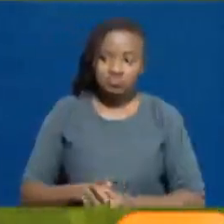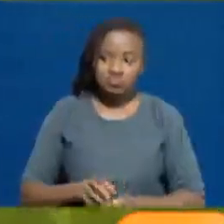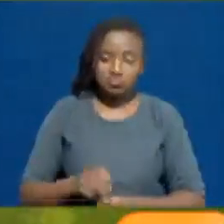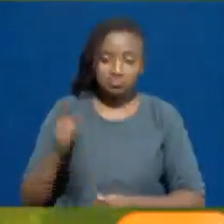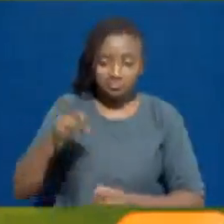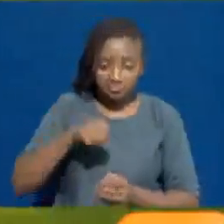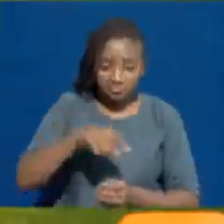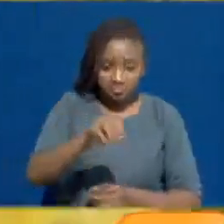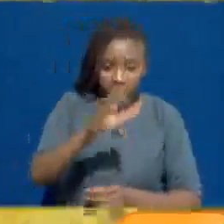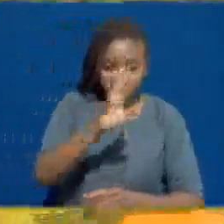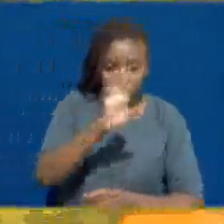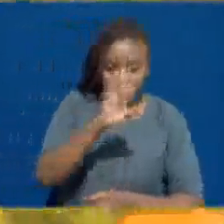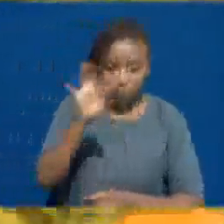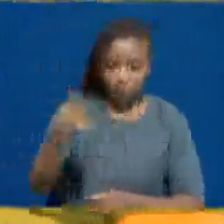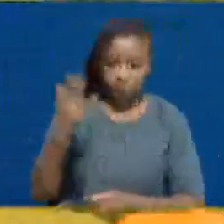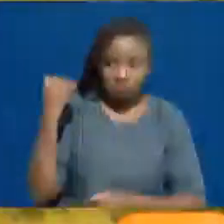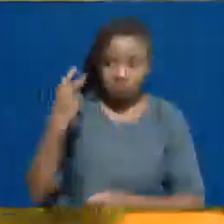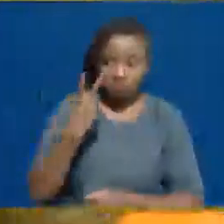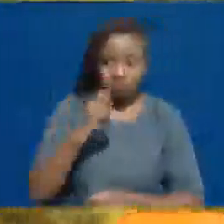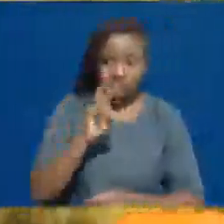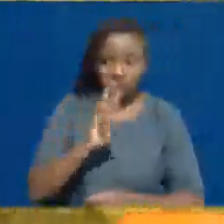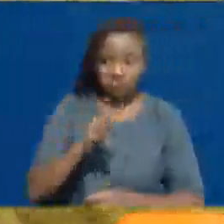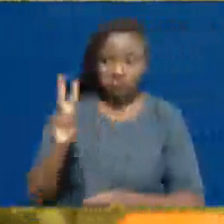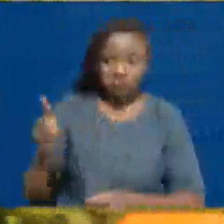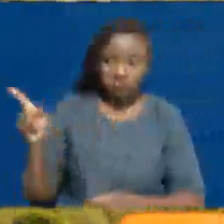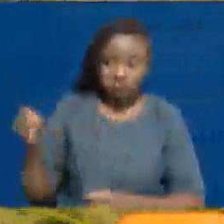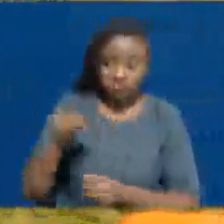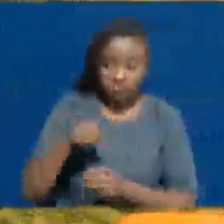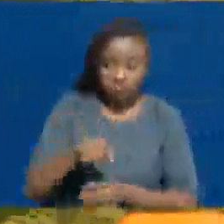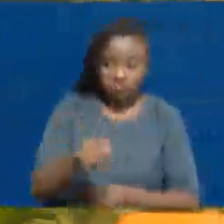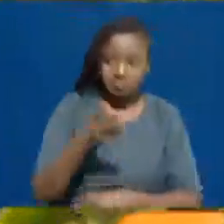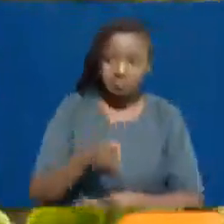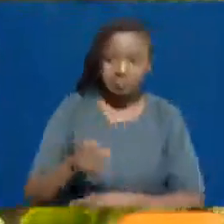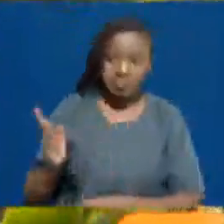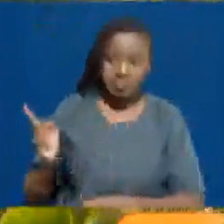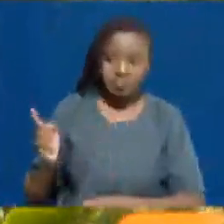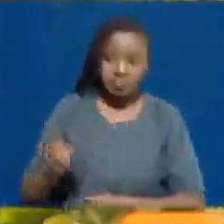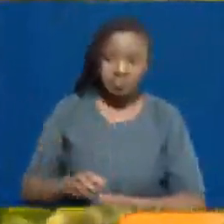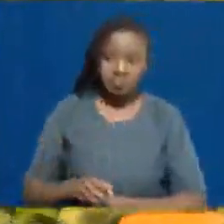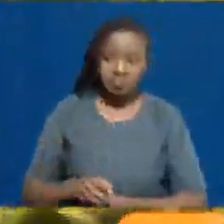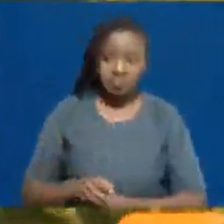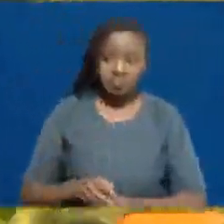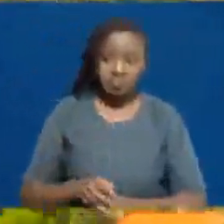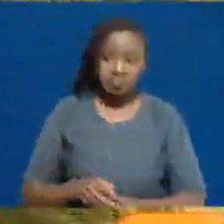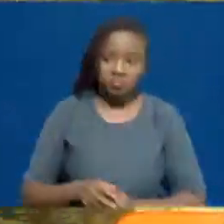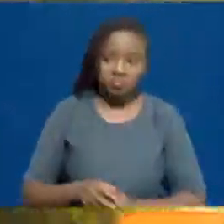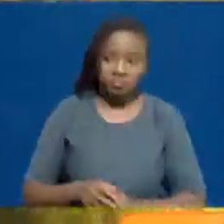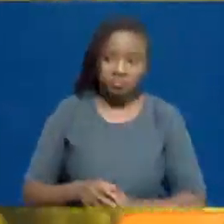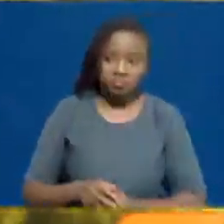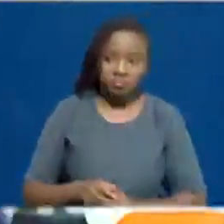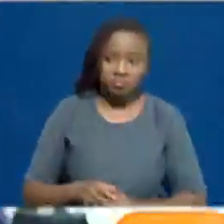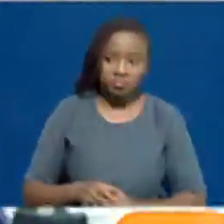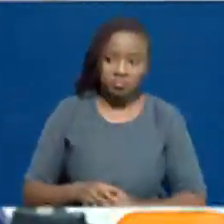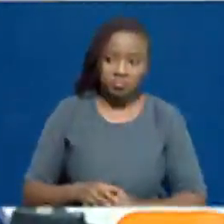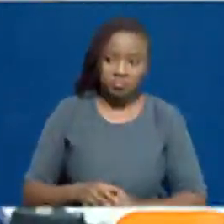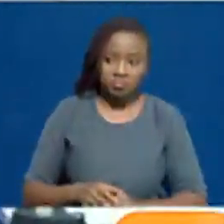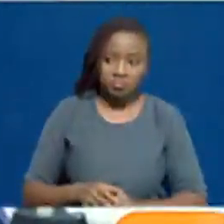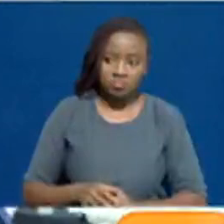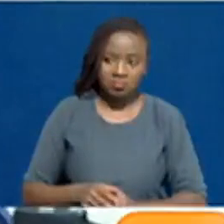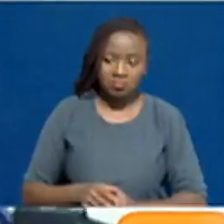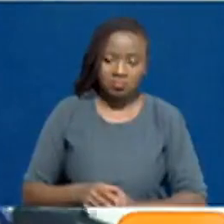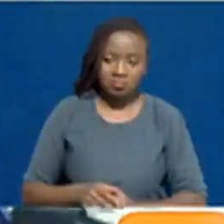2022. Hassan, a former fisherman, is part of the rangers who man the conservancy. Nilikuwa ni mvuvi lakini sijui kuhifadhi